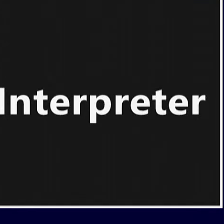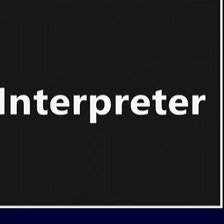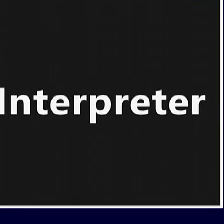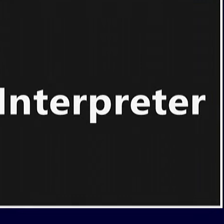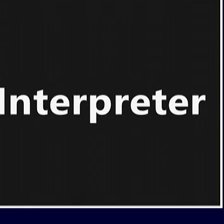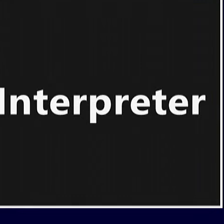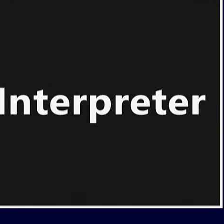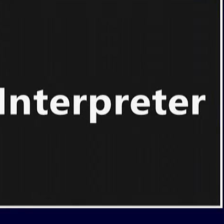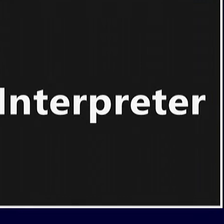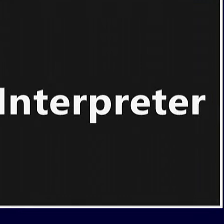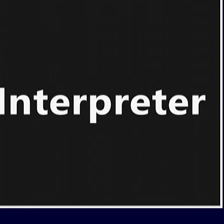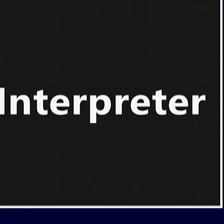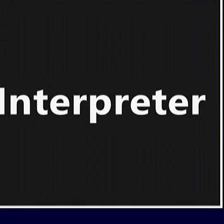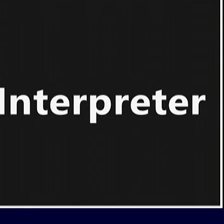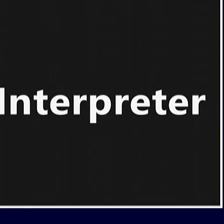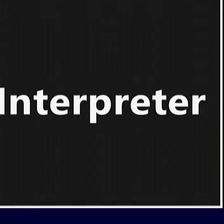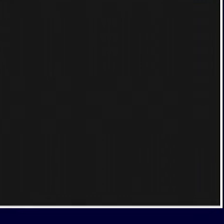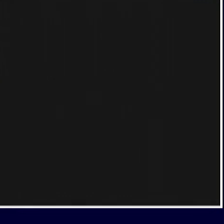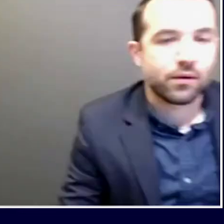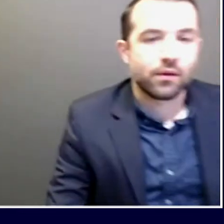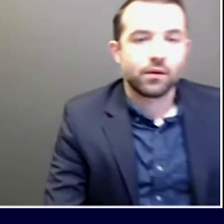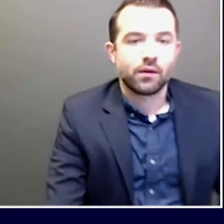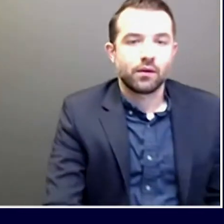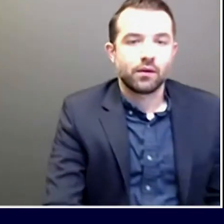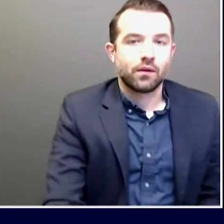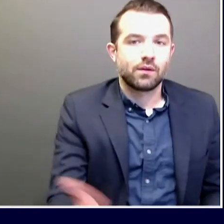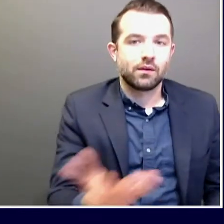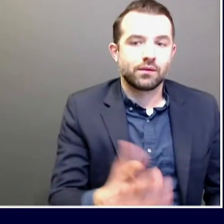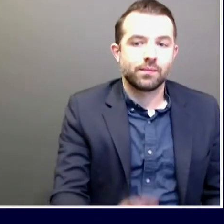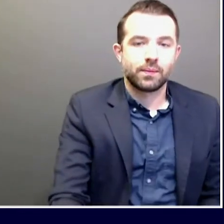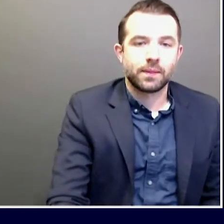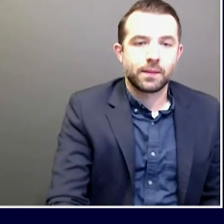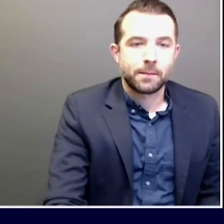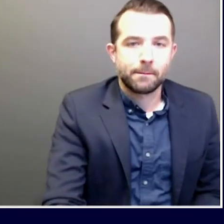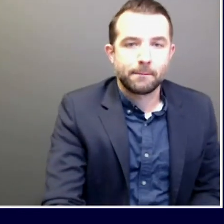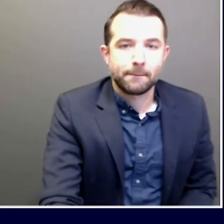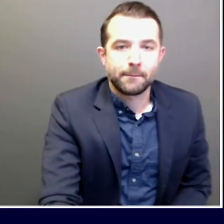As of this morning, Maine CDC had recorded